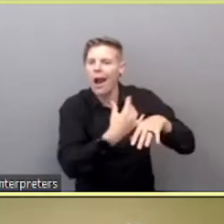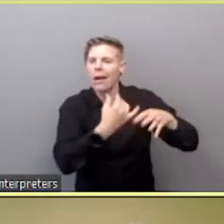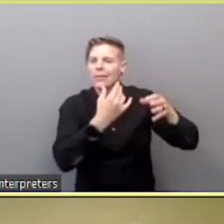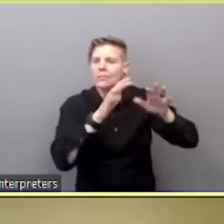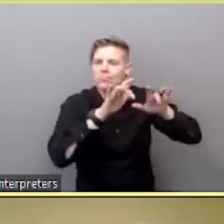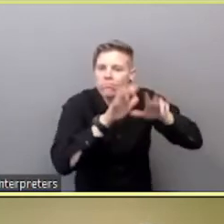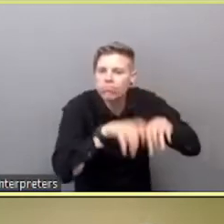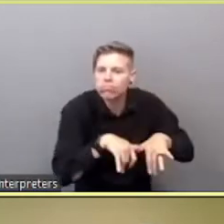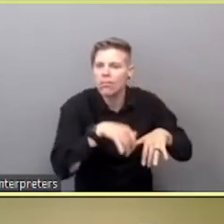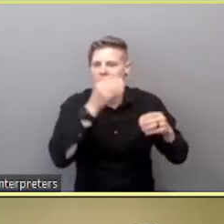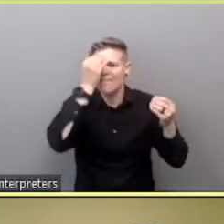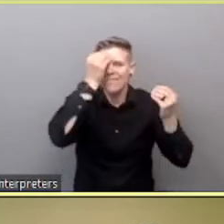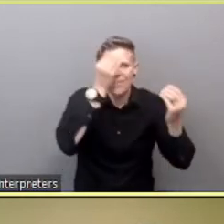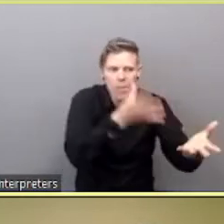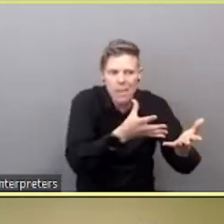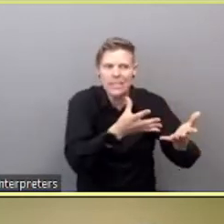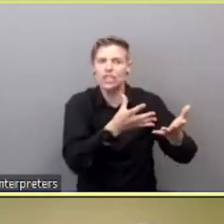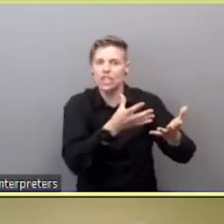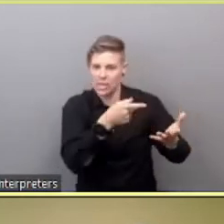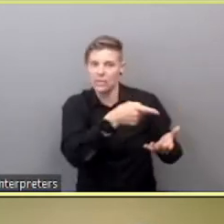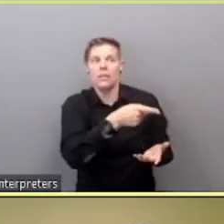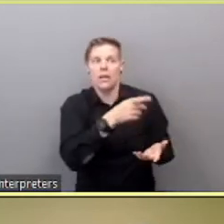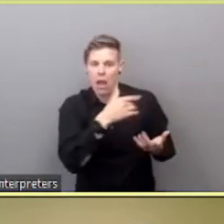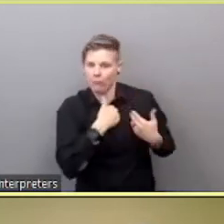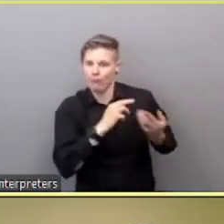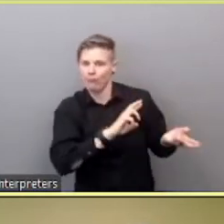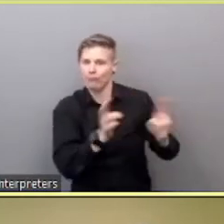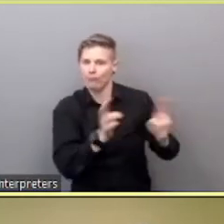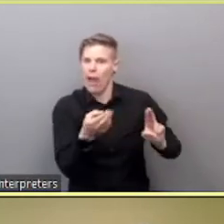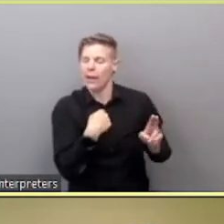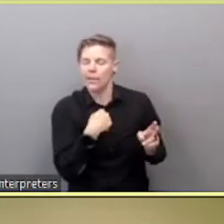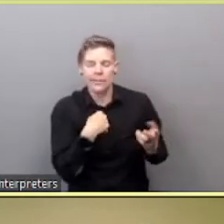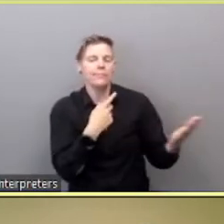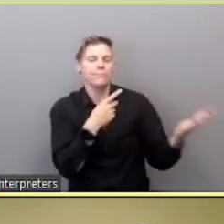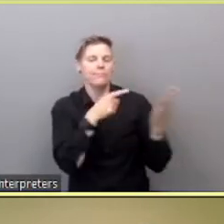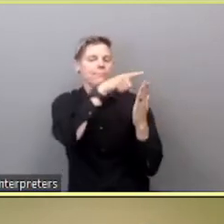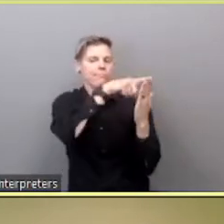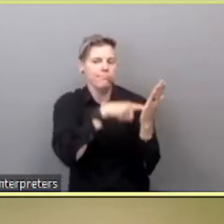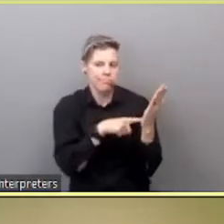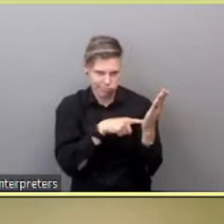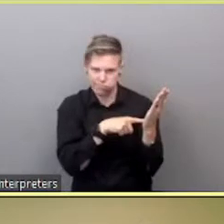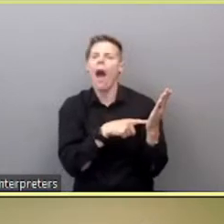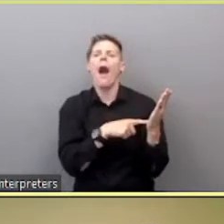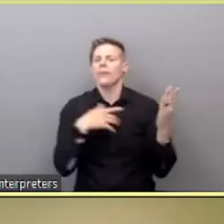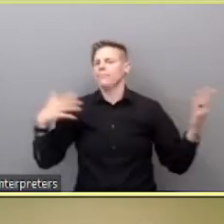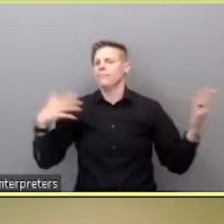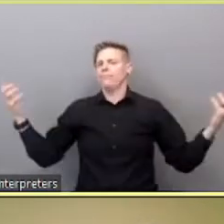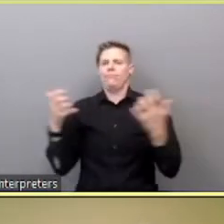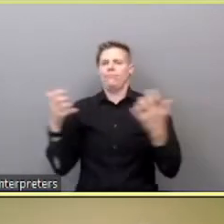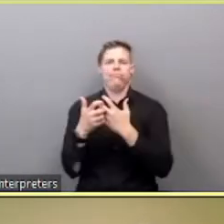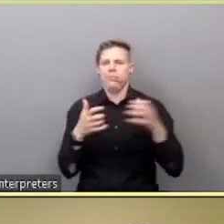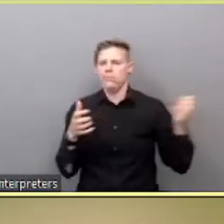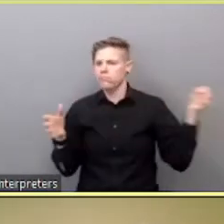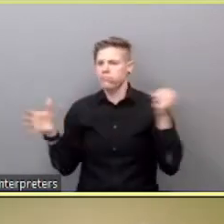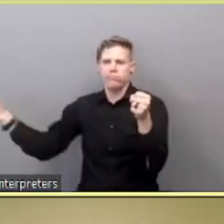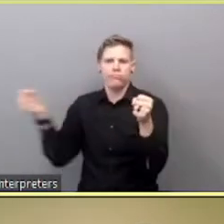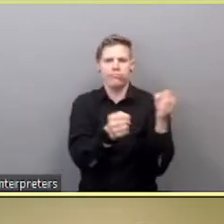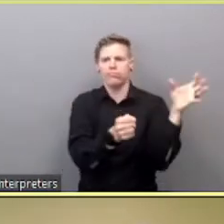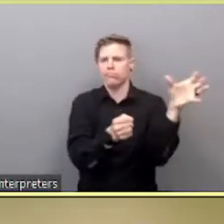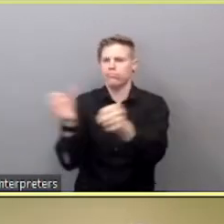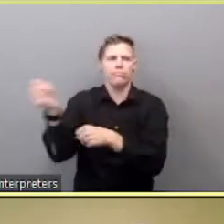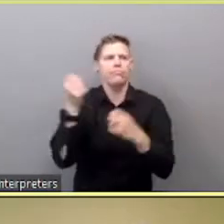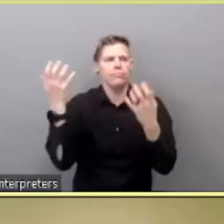system, right, we're able to match them with what you're looking for. And in some instances, an employer may request that we